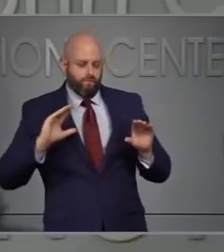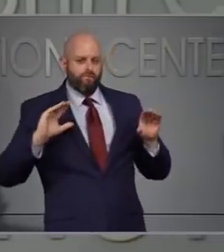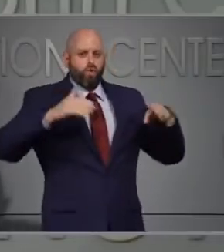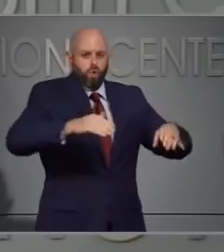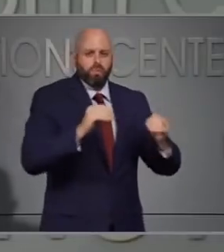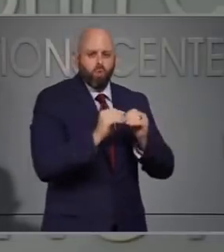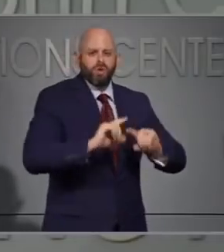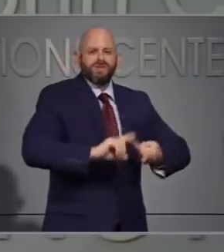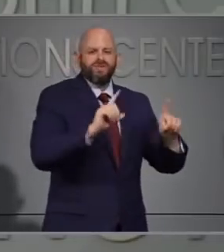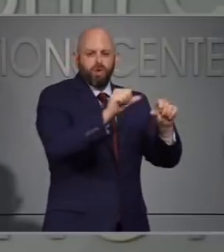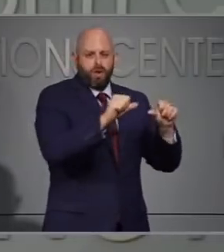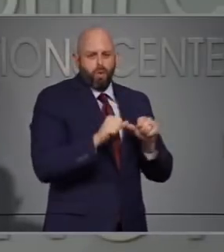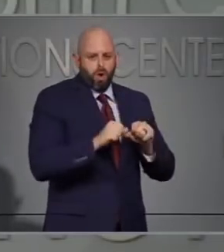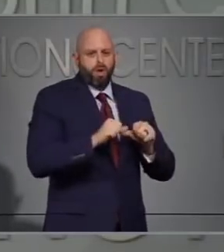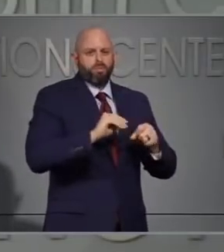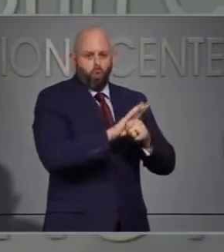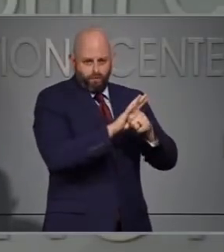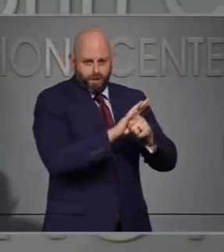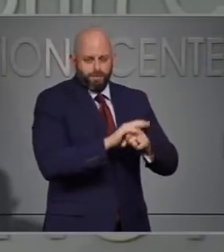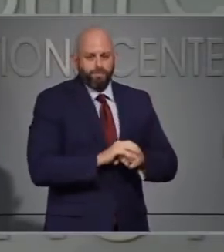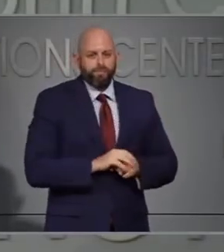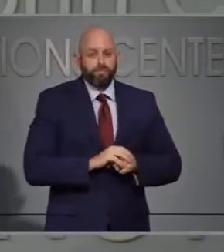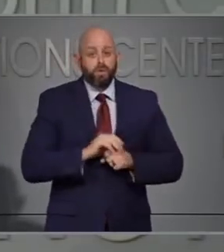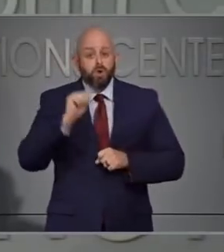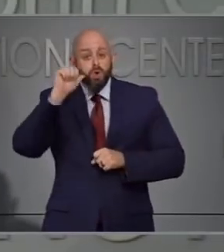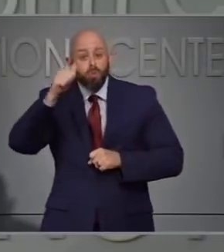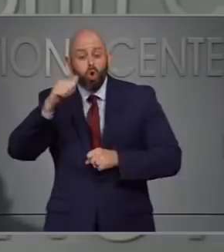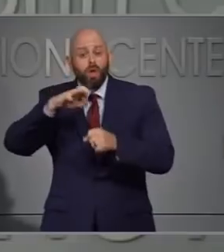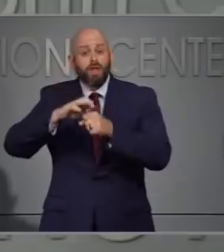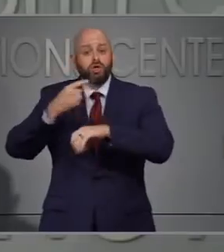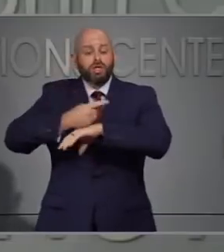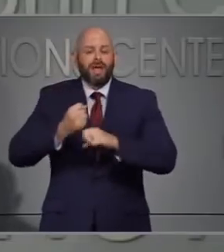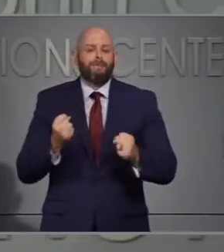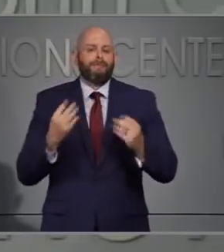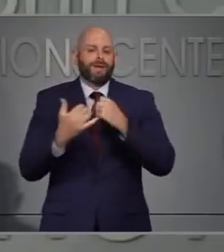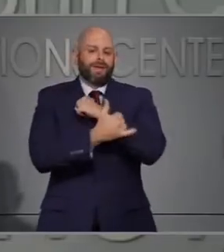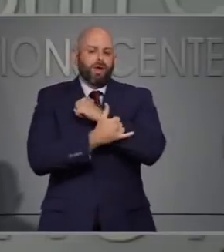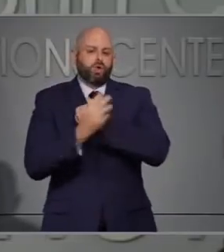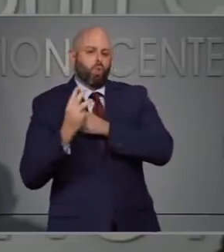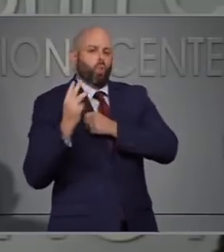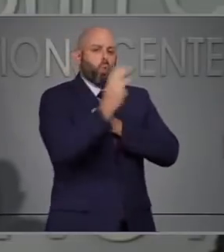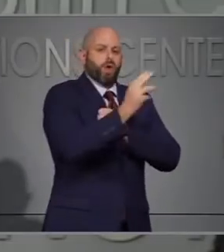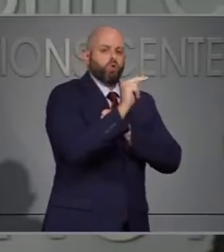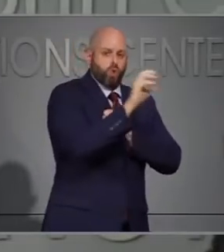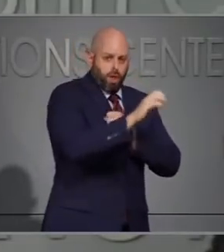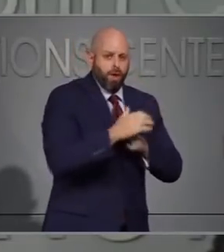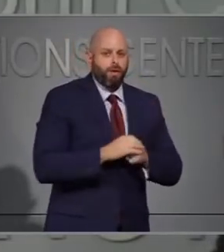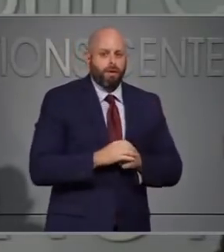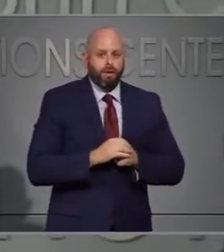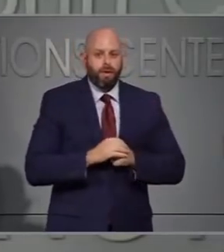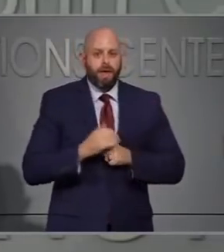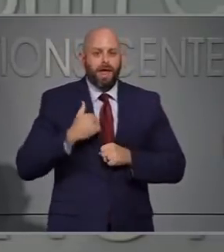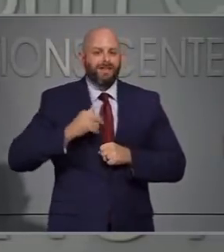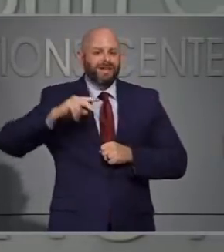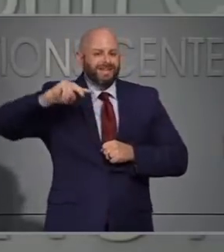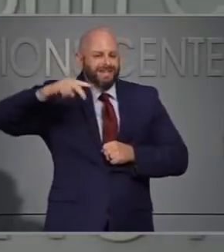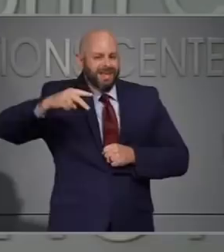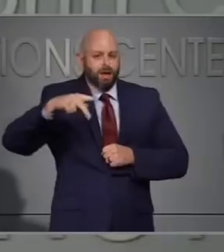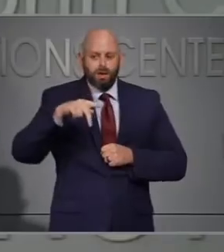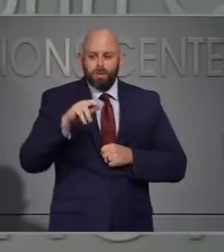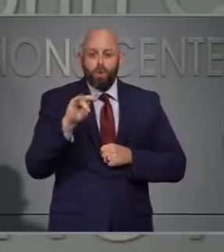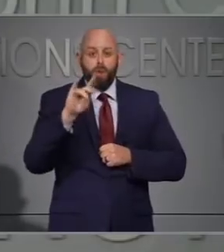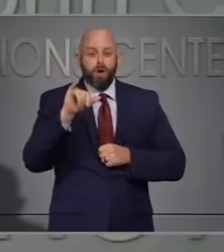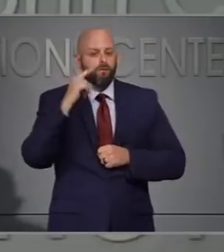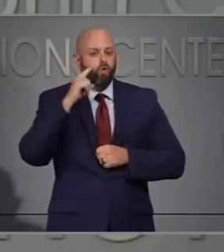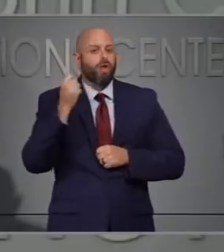response. Tomorrow is an election day for many counties in western North Carolina, where there is a second primary for the 11th